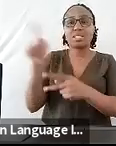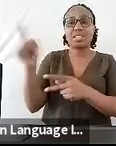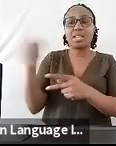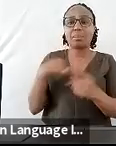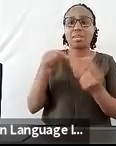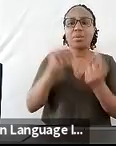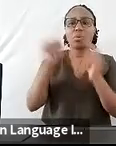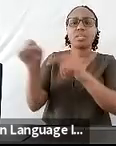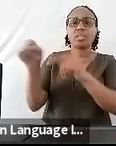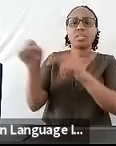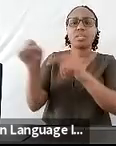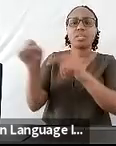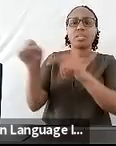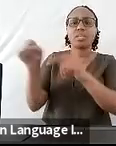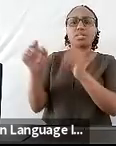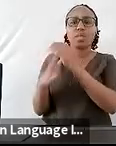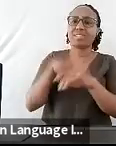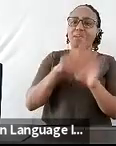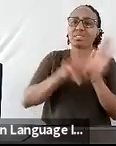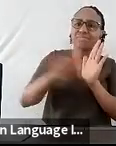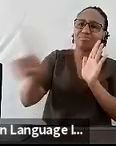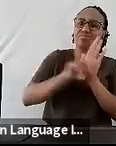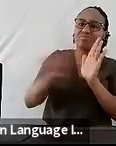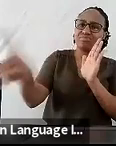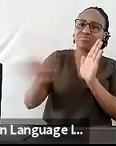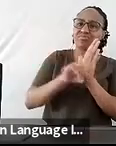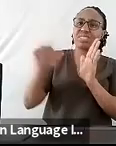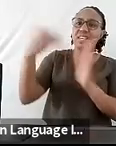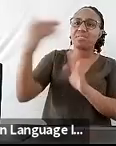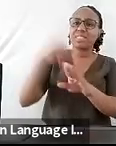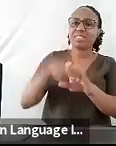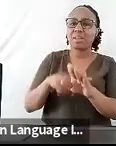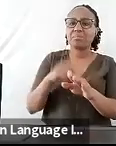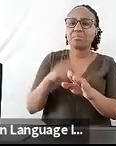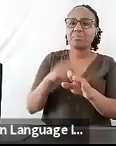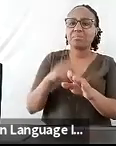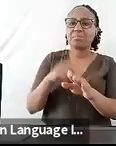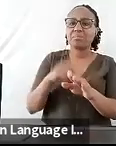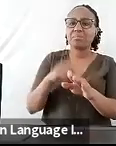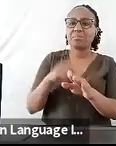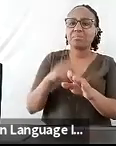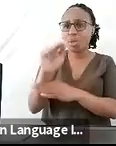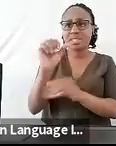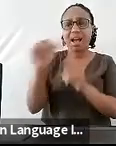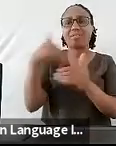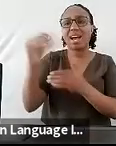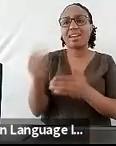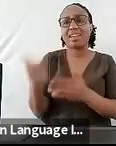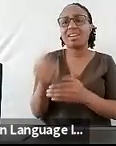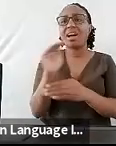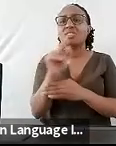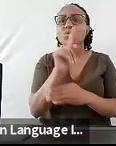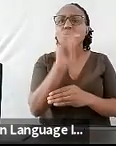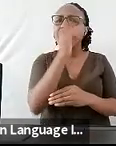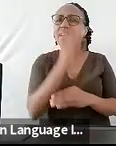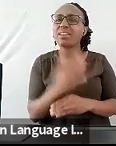it was just one stupid request after another. Another. Mm-hmm. Asked me, you as a Kenyan, why are you going to Burkina Faso? Mm-hmm. It's so ridiculous.